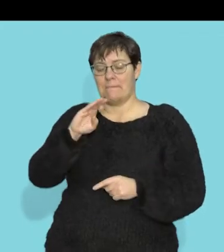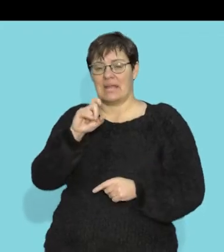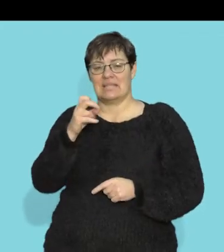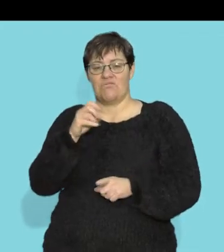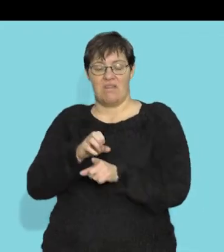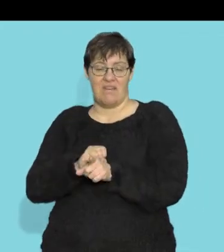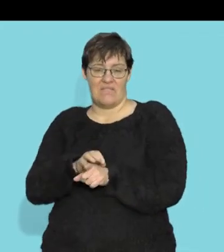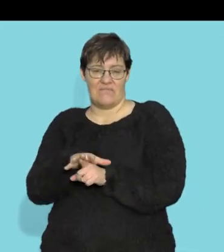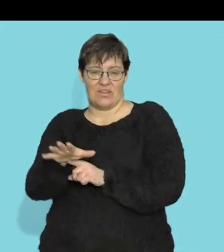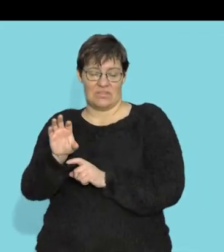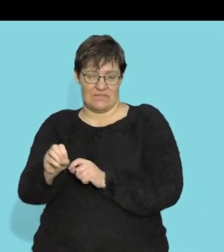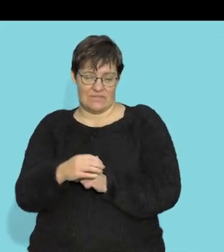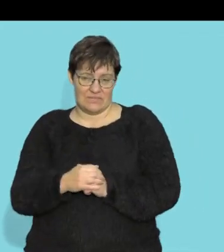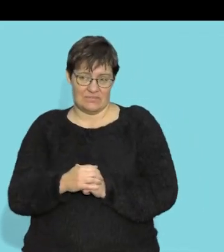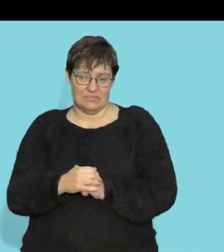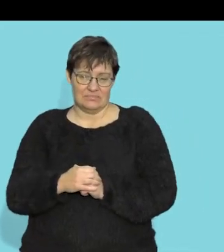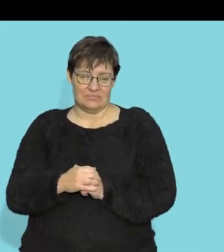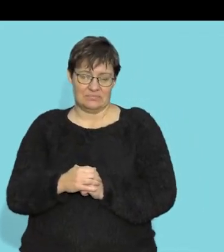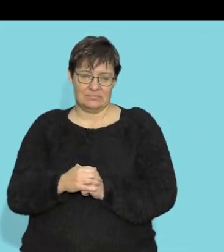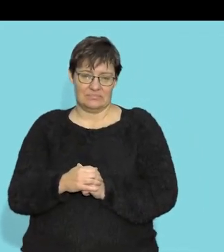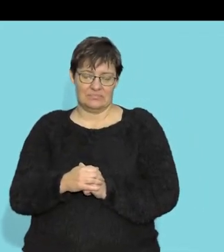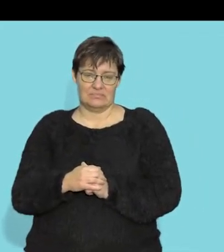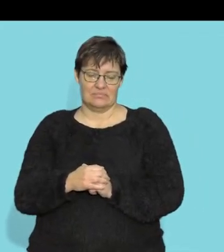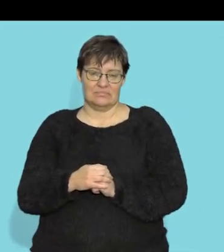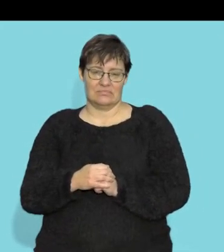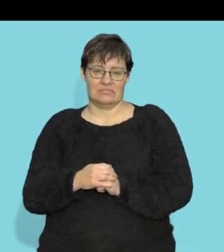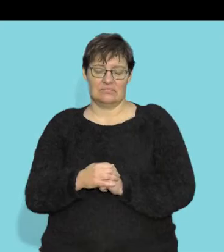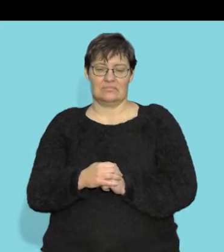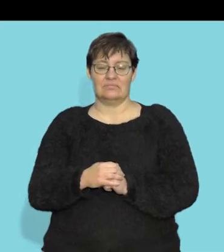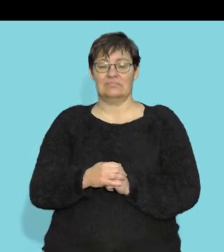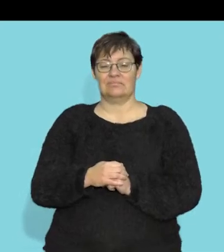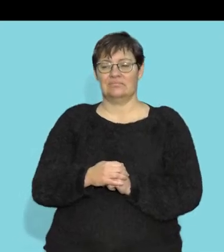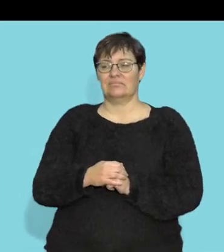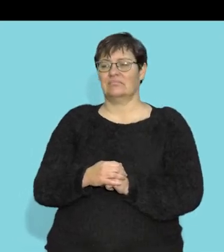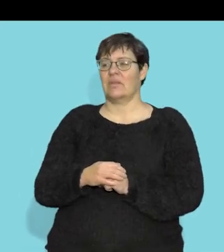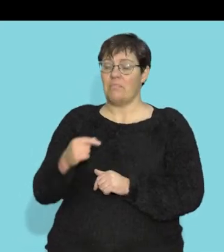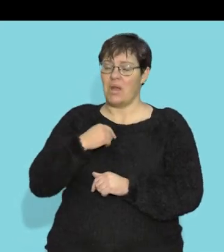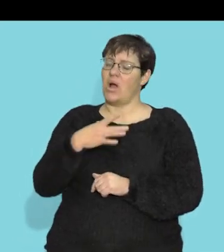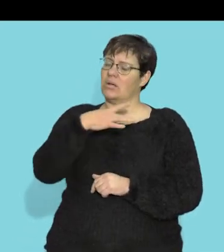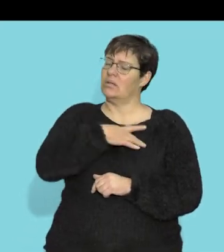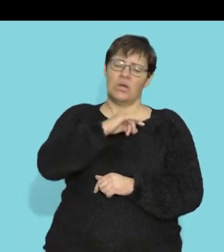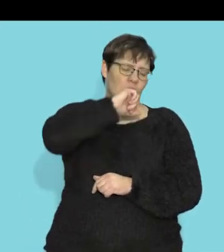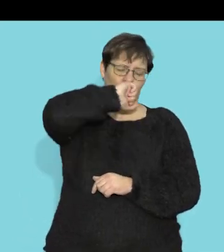infection. And that bacterial infection, right, likes mucus. Guys, you